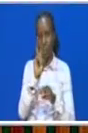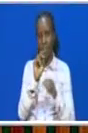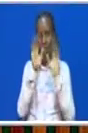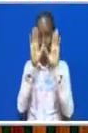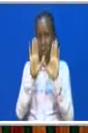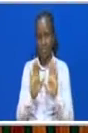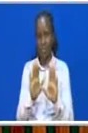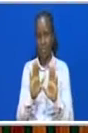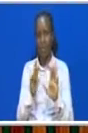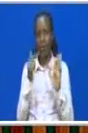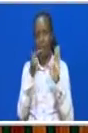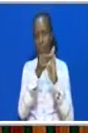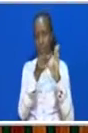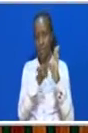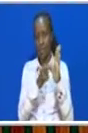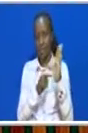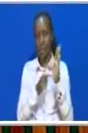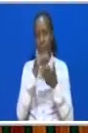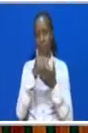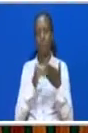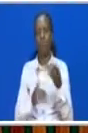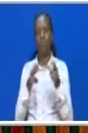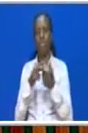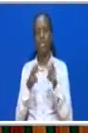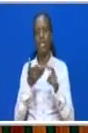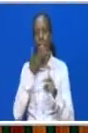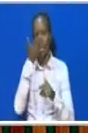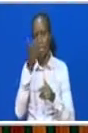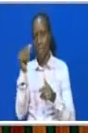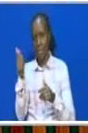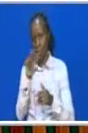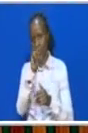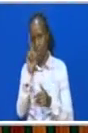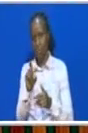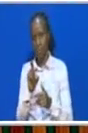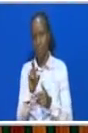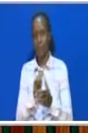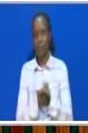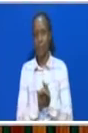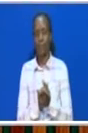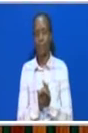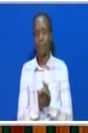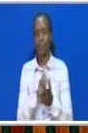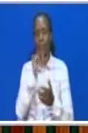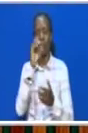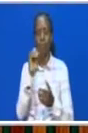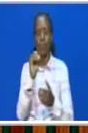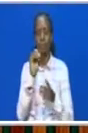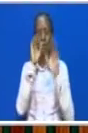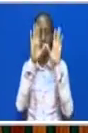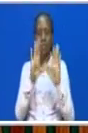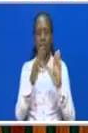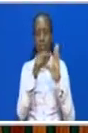important points before you start answering any questions. So, what are these